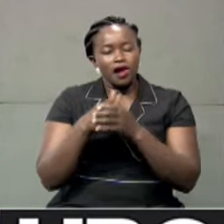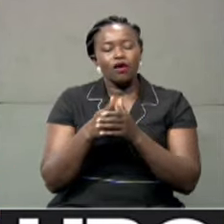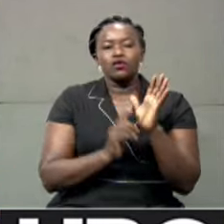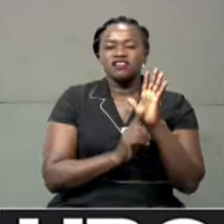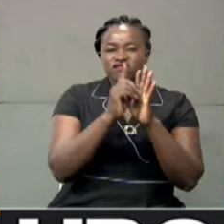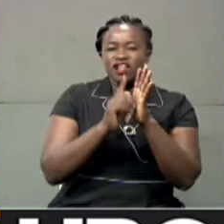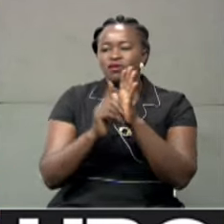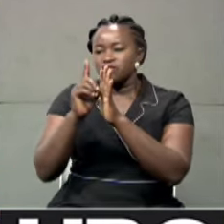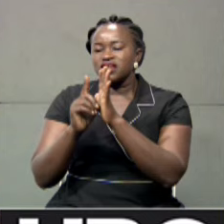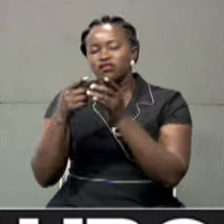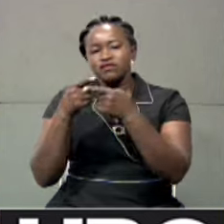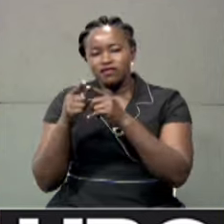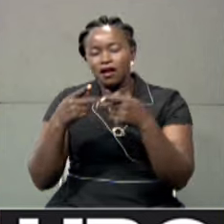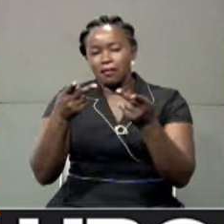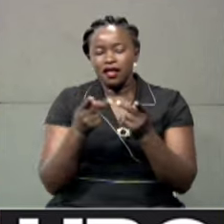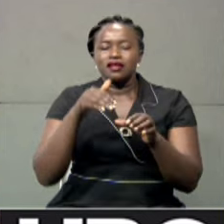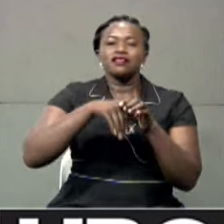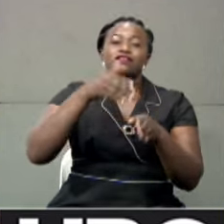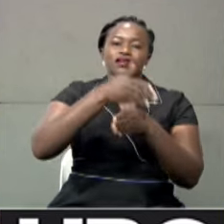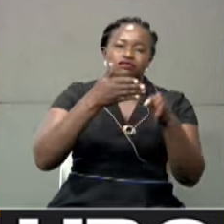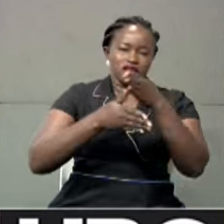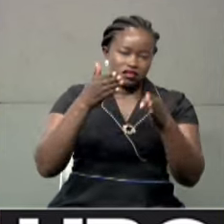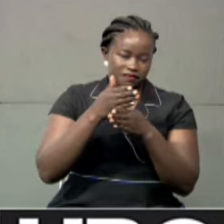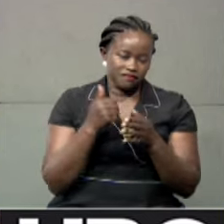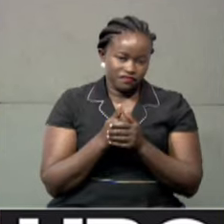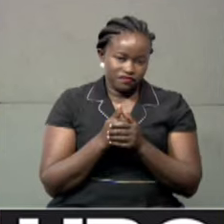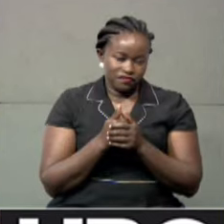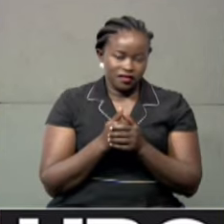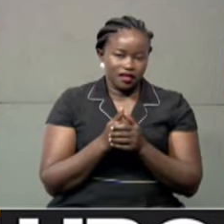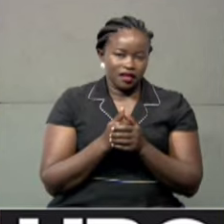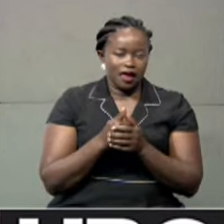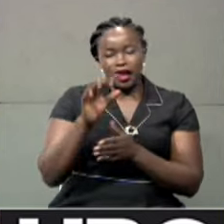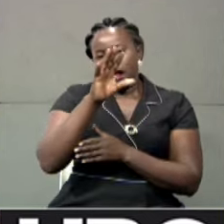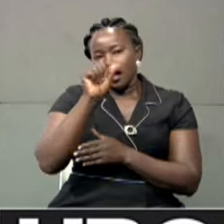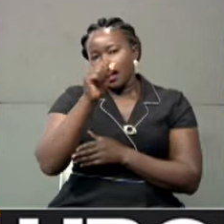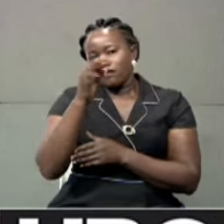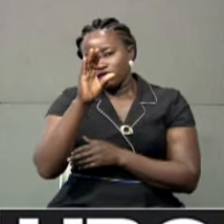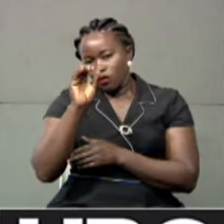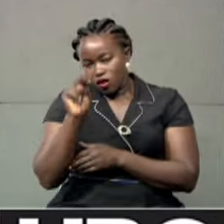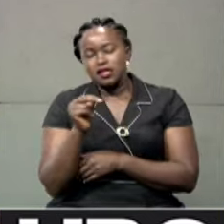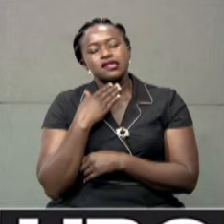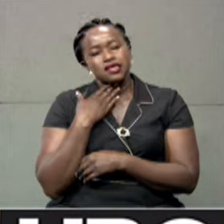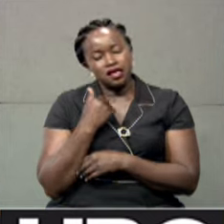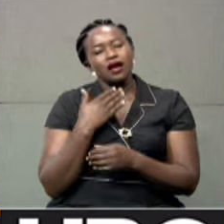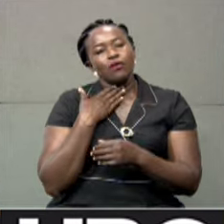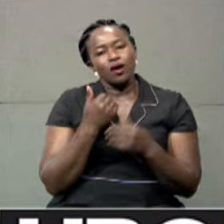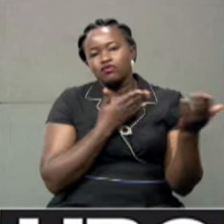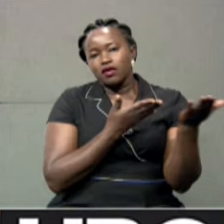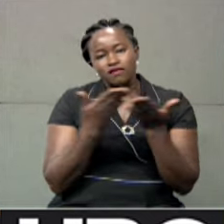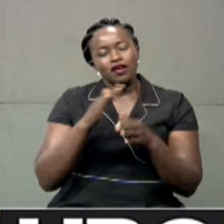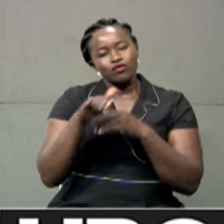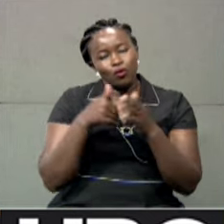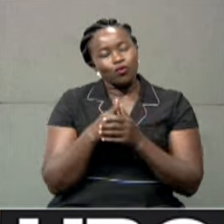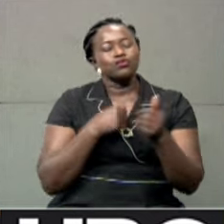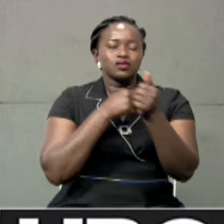infrastructural development that is required by AFCON. I want to invite all of you to go and